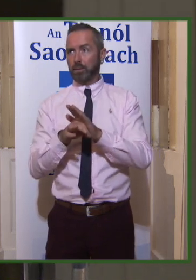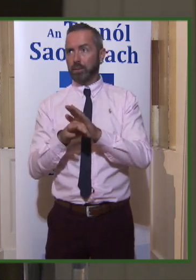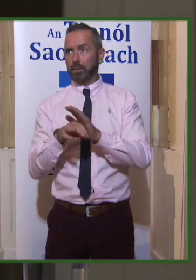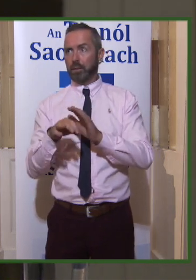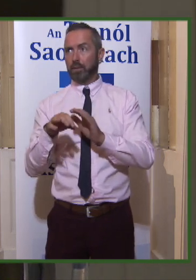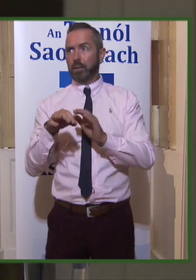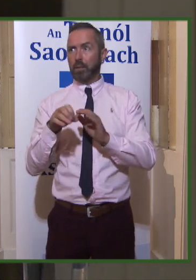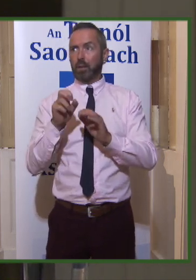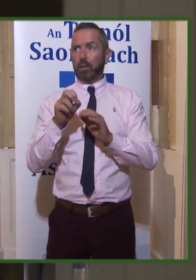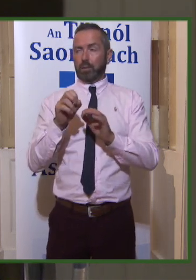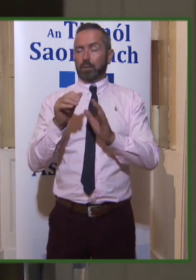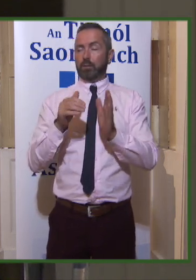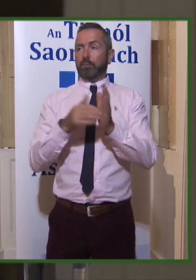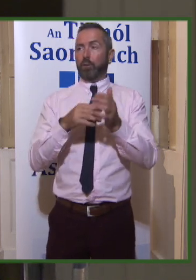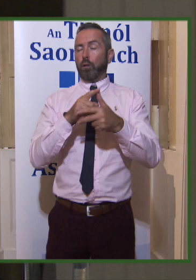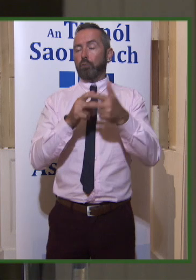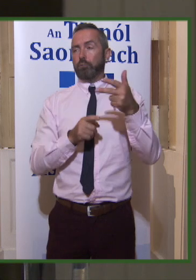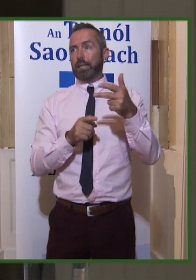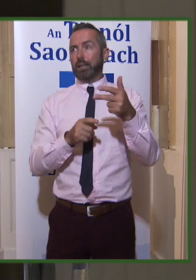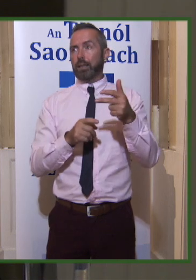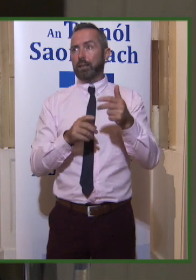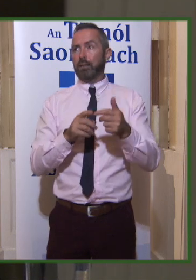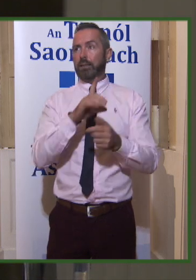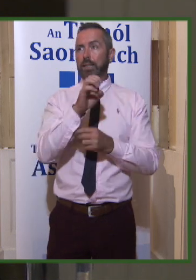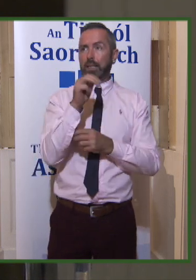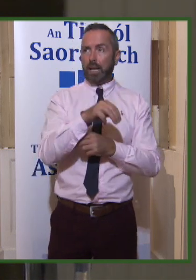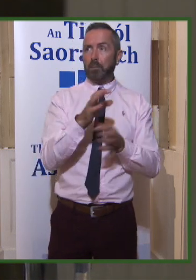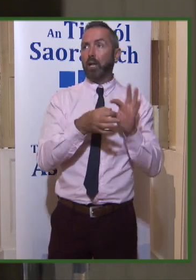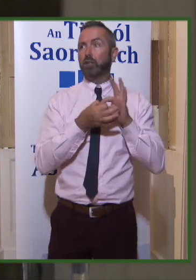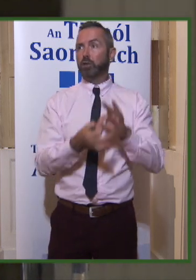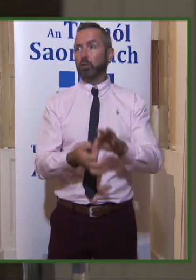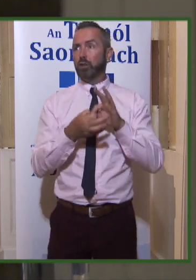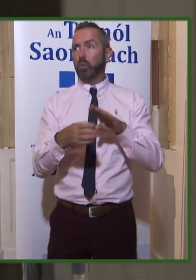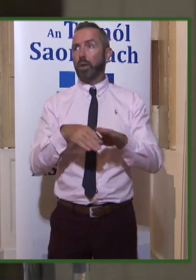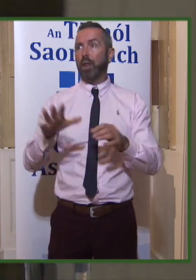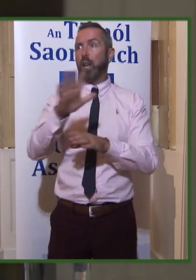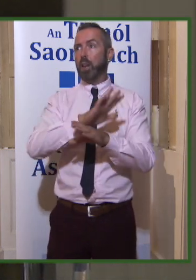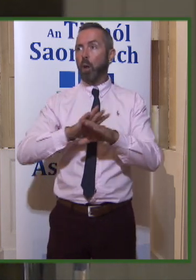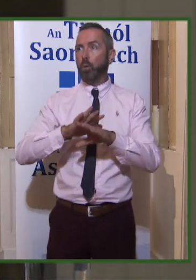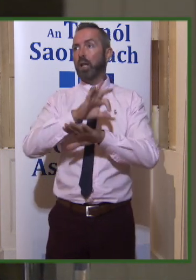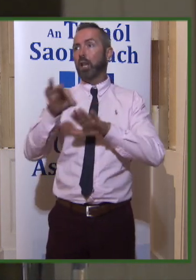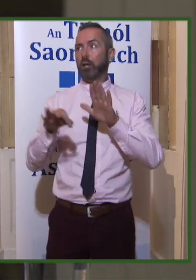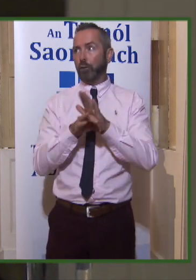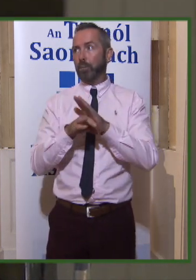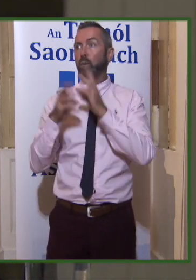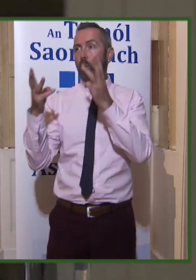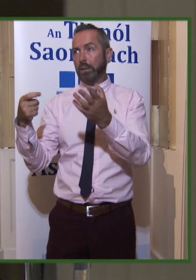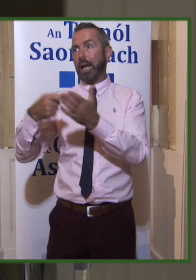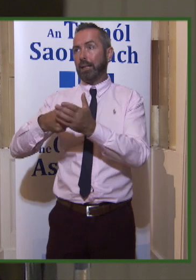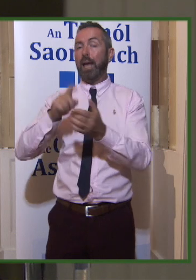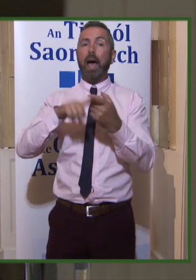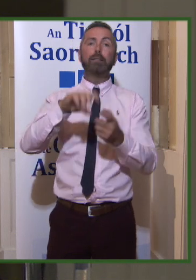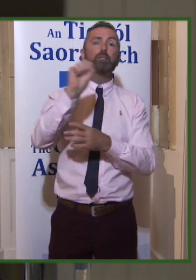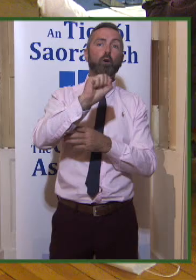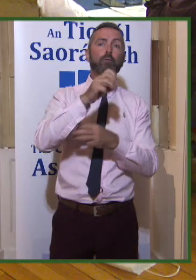or the 3 of them. Yeah. Okay, sorry, for the 3, with the DEM in conjunction with local government. Yeah, and Sophie's point was